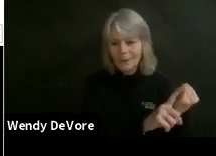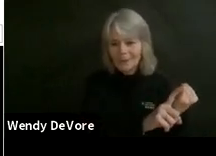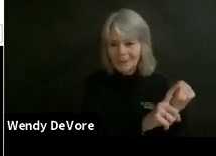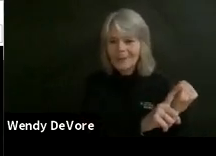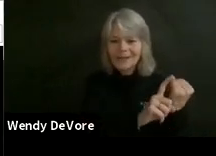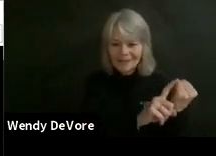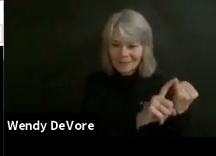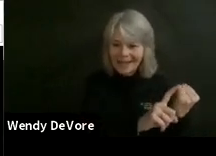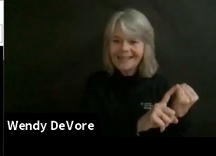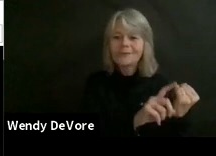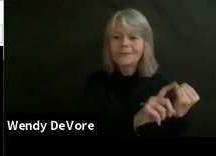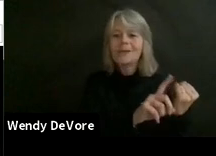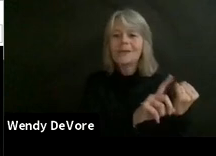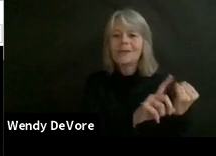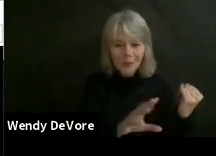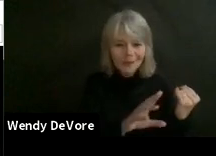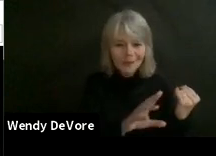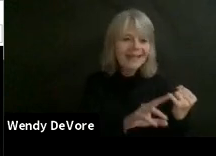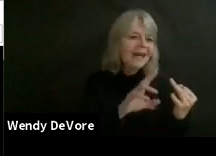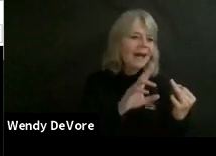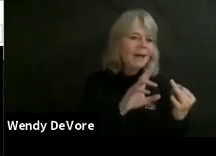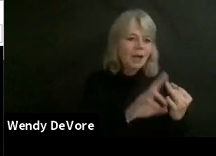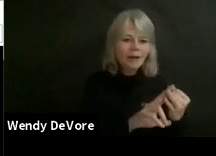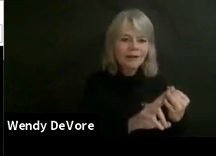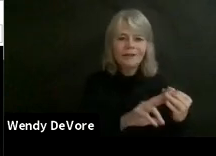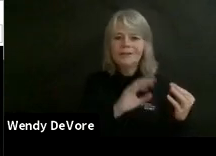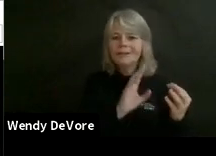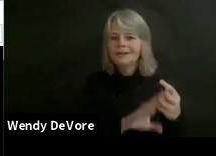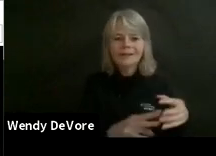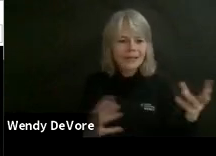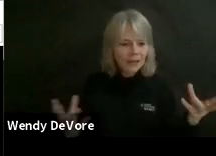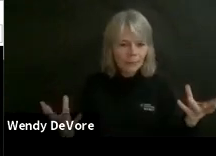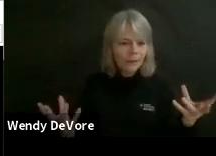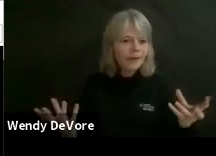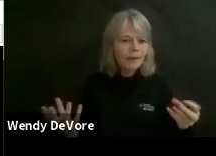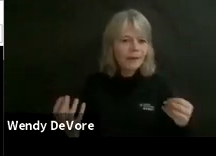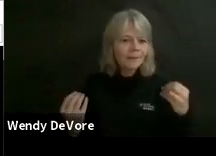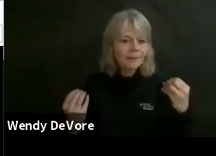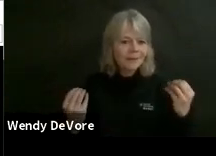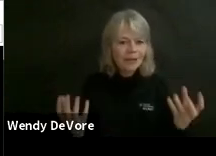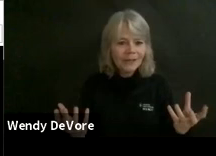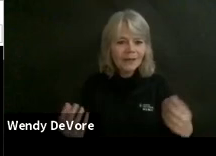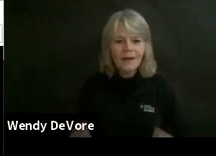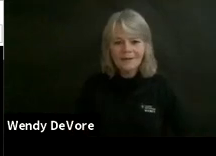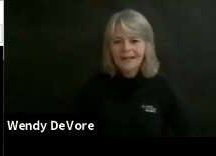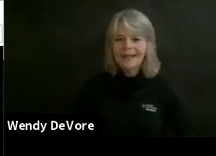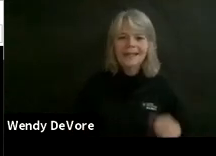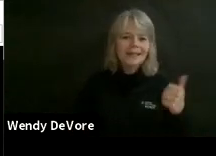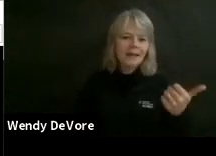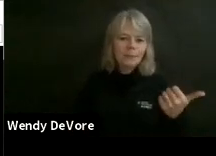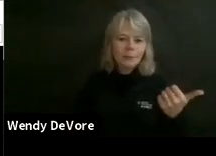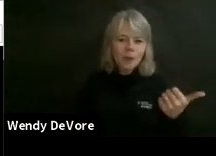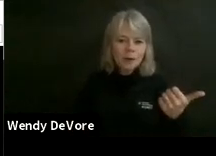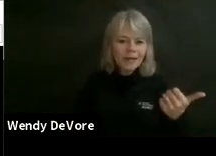how to work with people who are deaf blind, especially remotely. Um, cart services, uh, with, um, hearing loss, um,